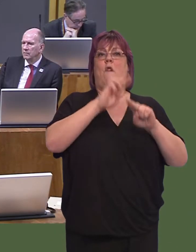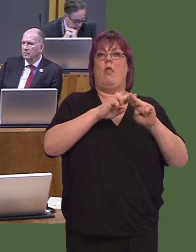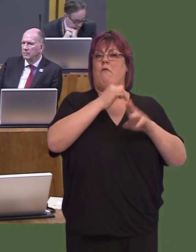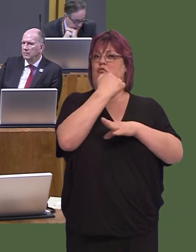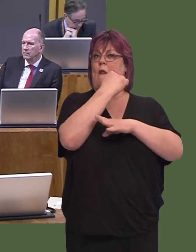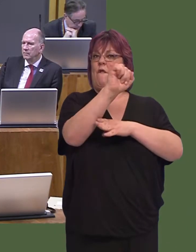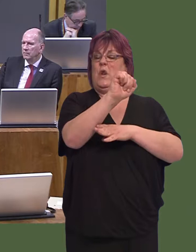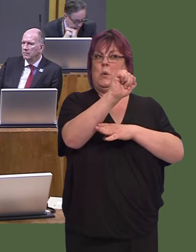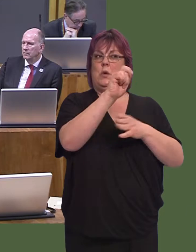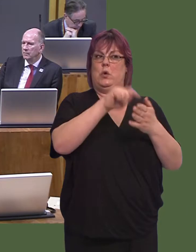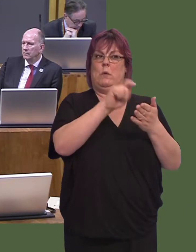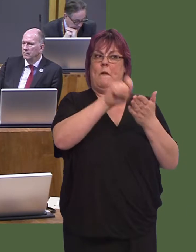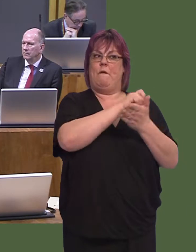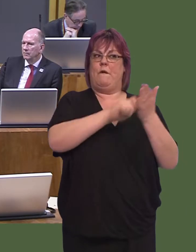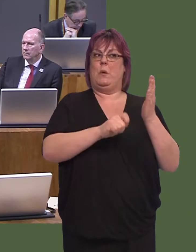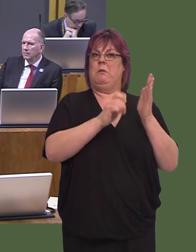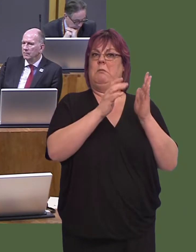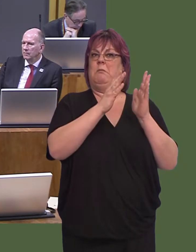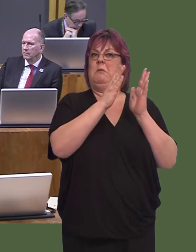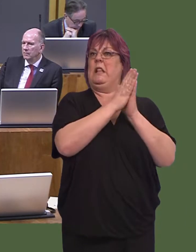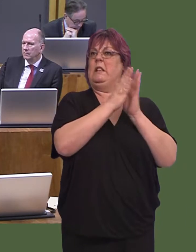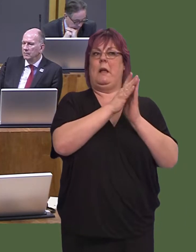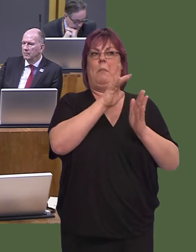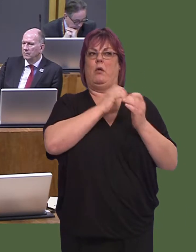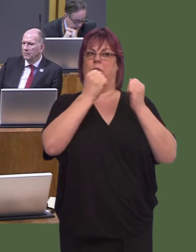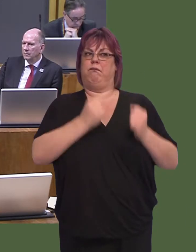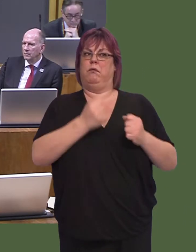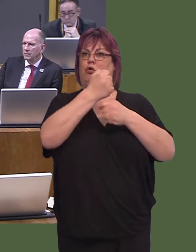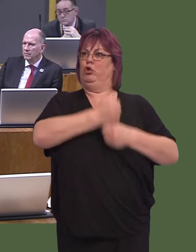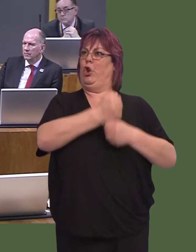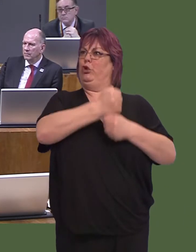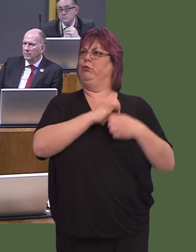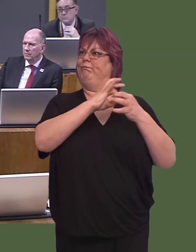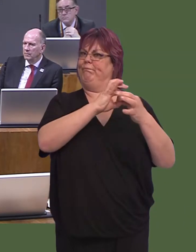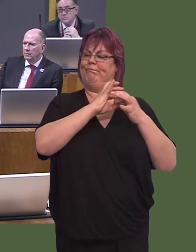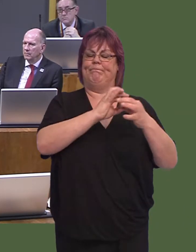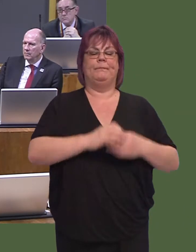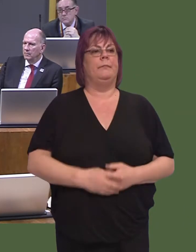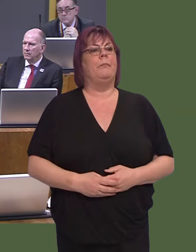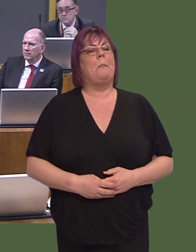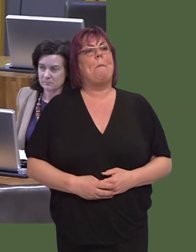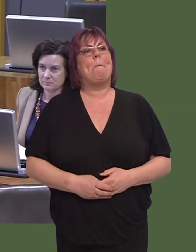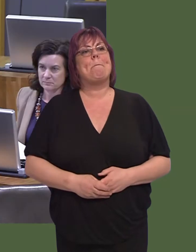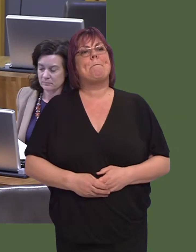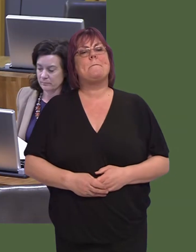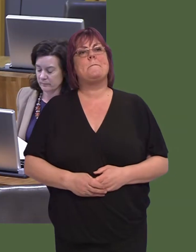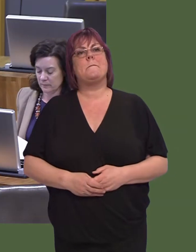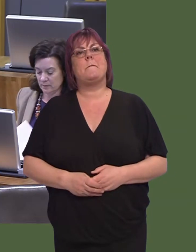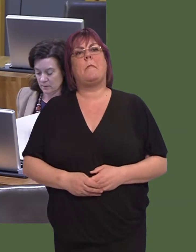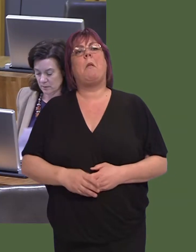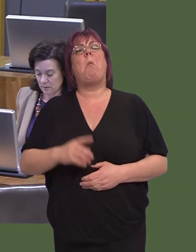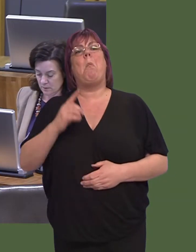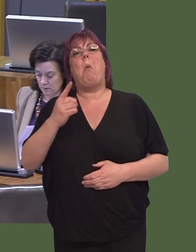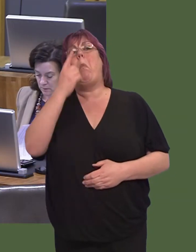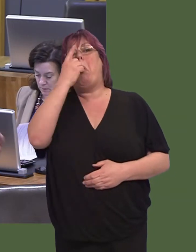have voted on Sunday, bluntly. Sabbatarianism. I'm not sure we're in a similar position to that now. So I think we do need to look at